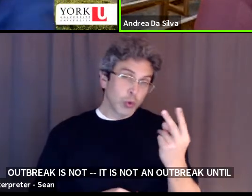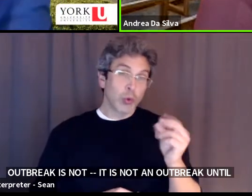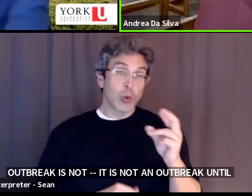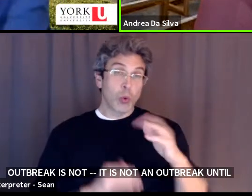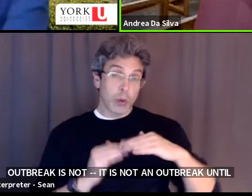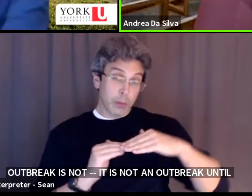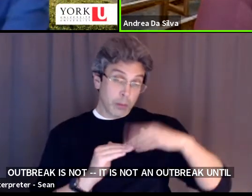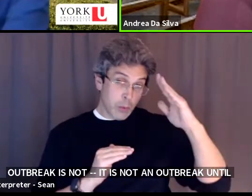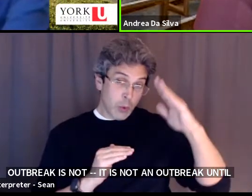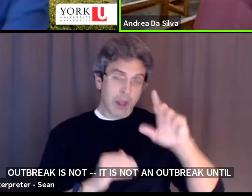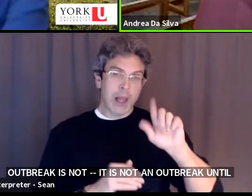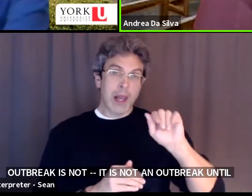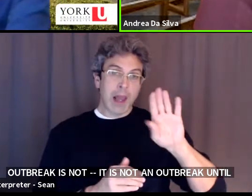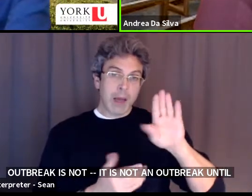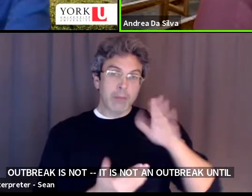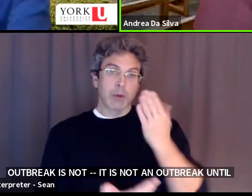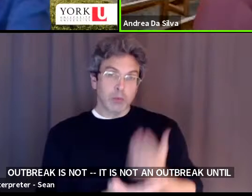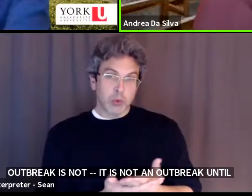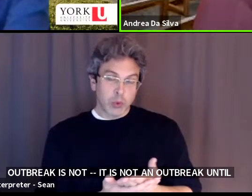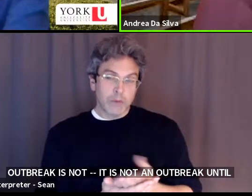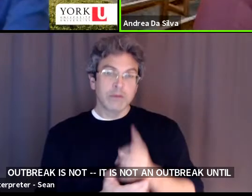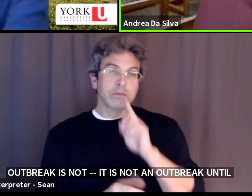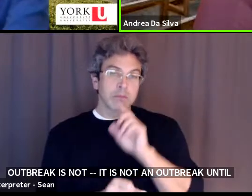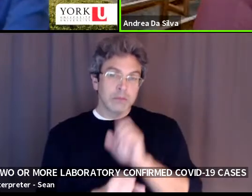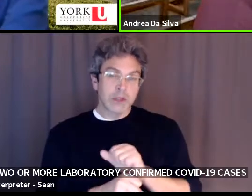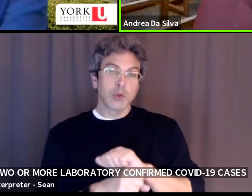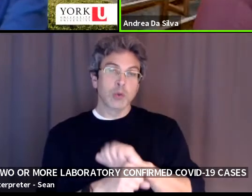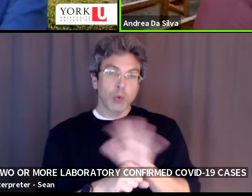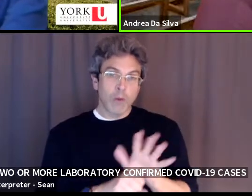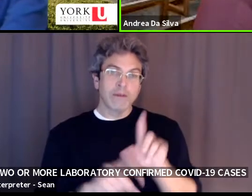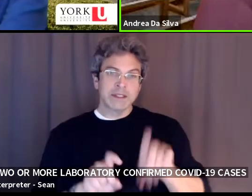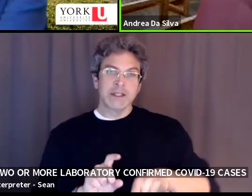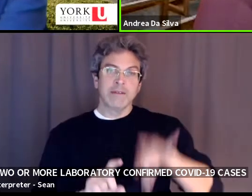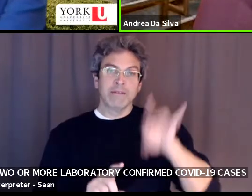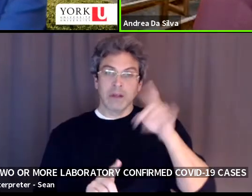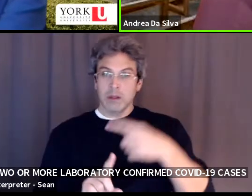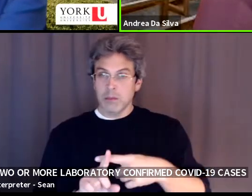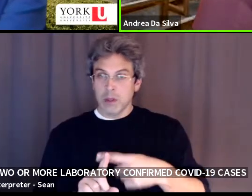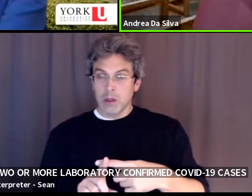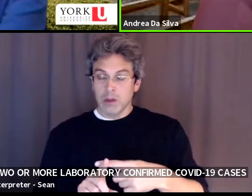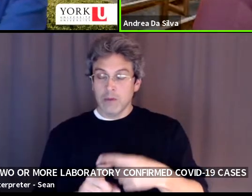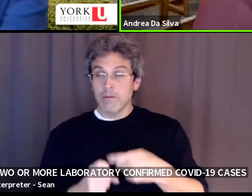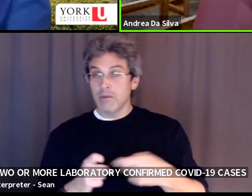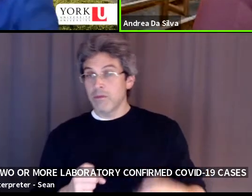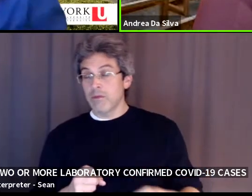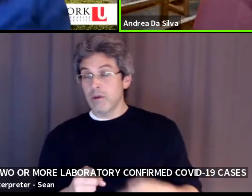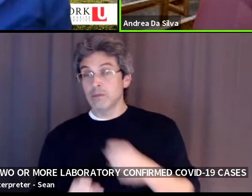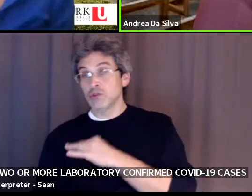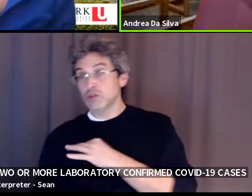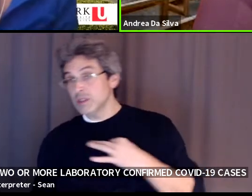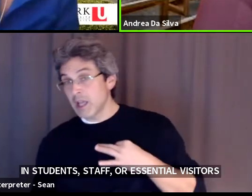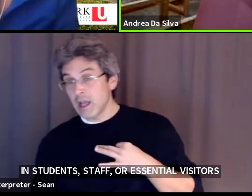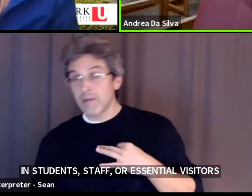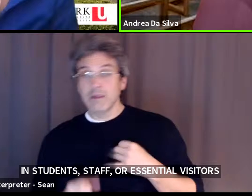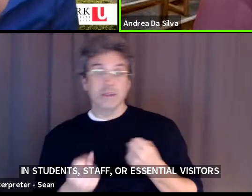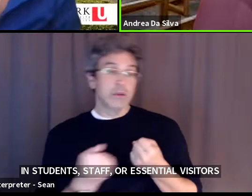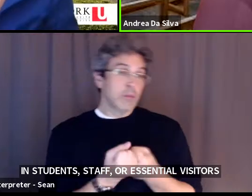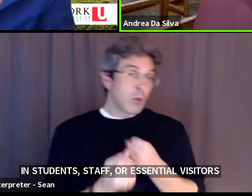in students, staff, or essential visitors in school settings within 14